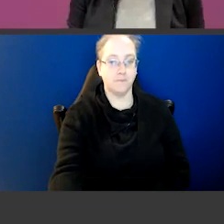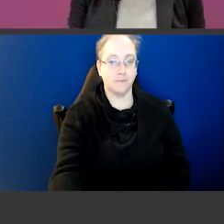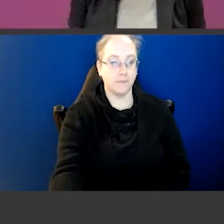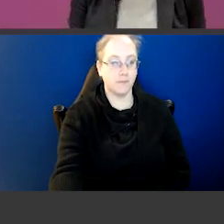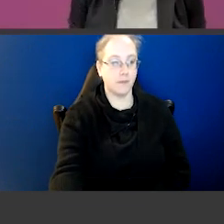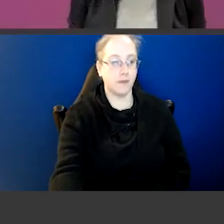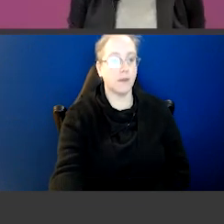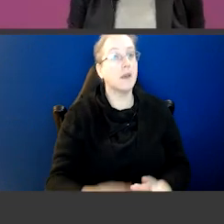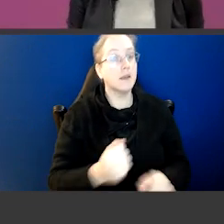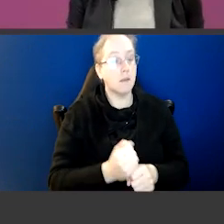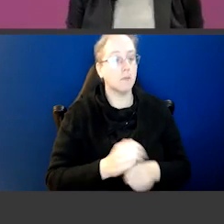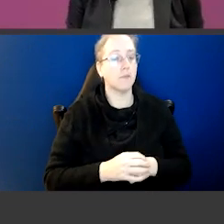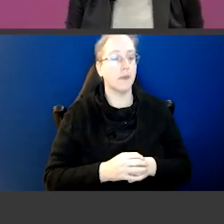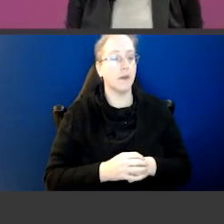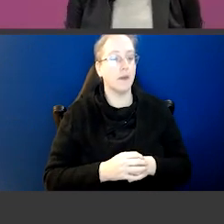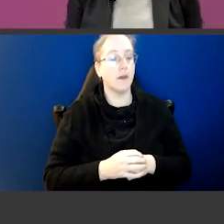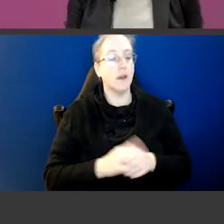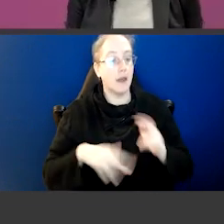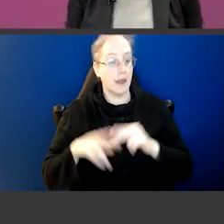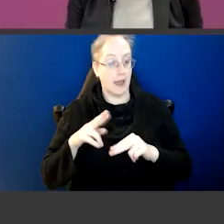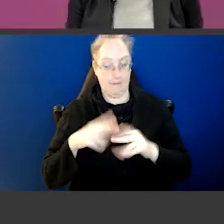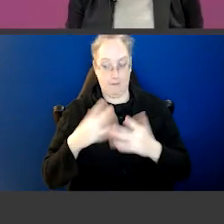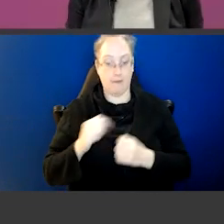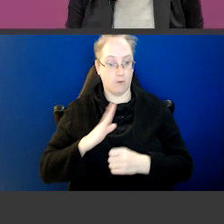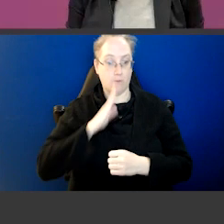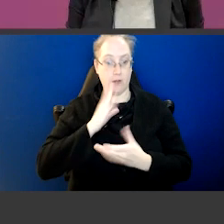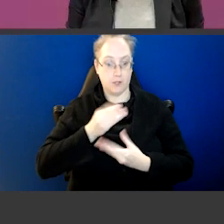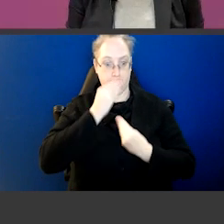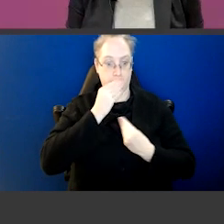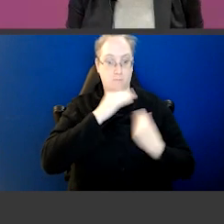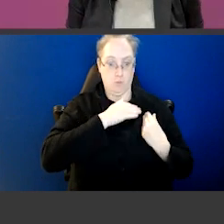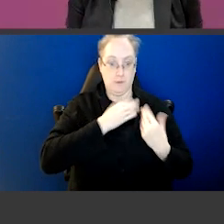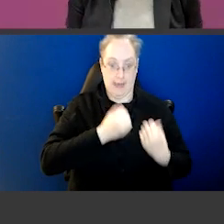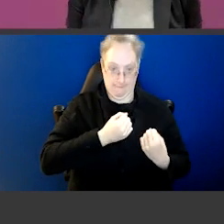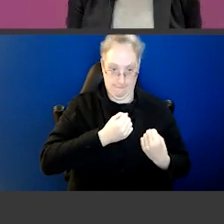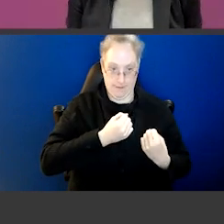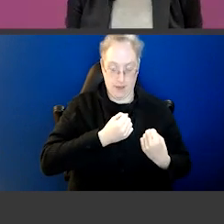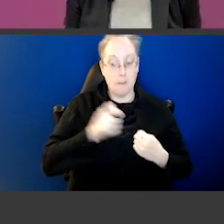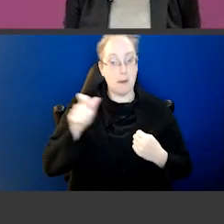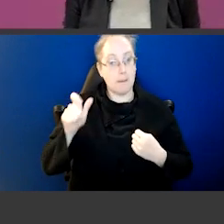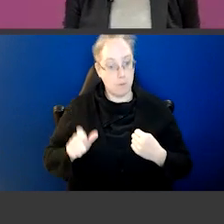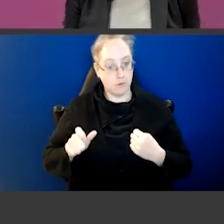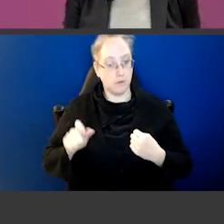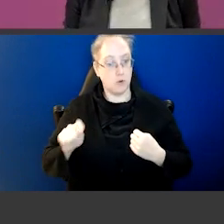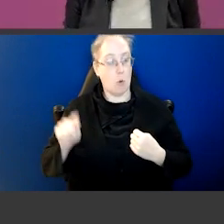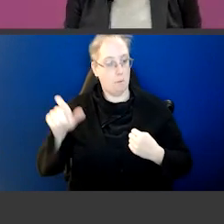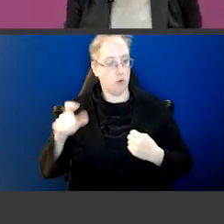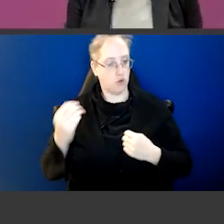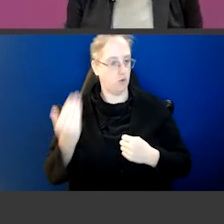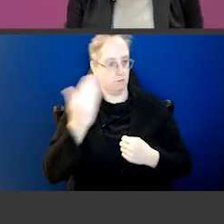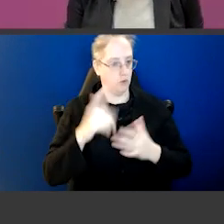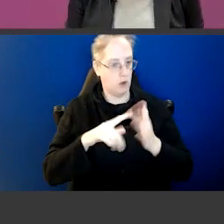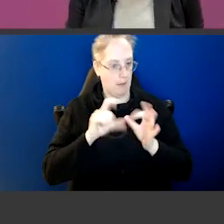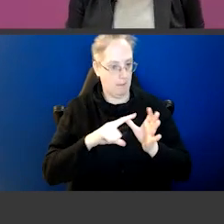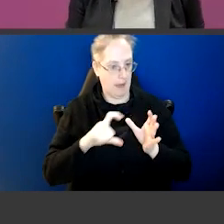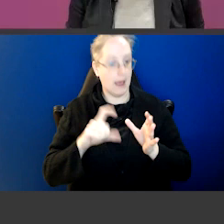of example, even where confidentiality obligations apply, a complainant or someone who's brought a complaint to IBAC can go